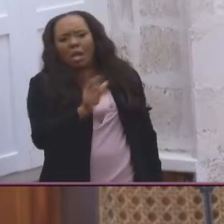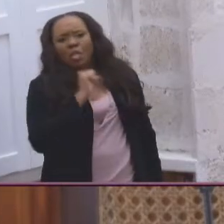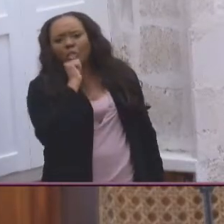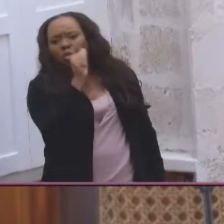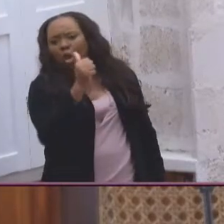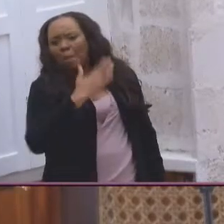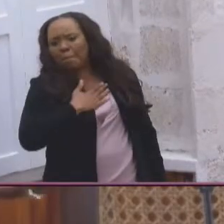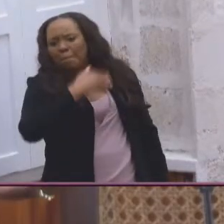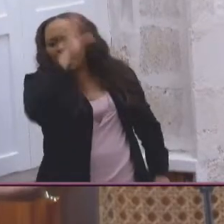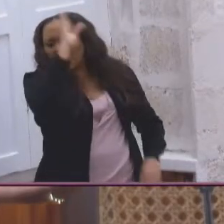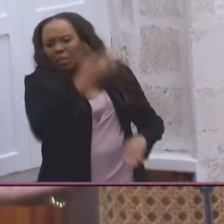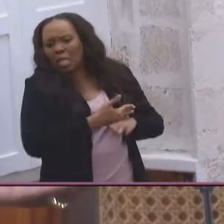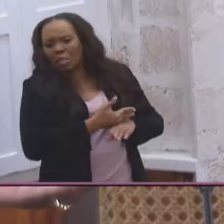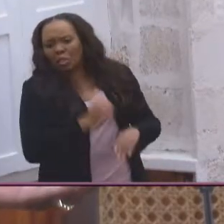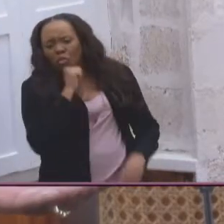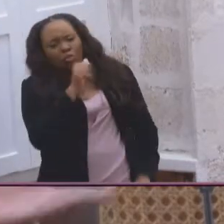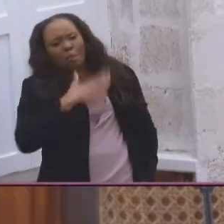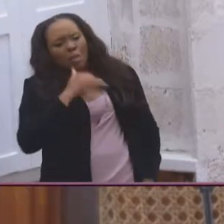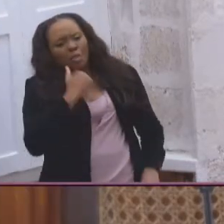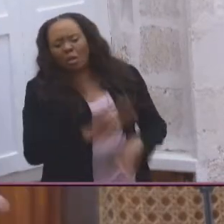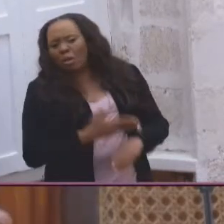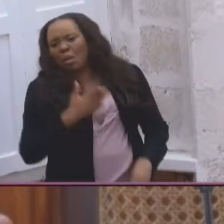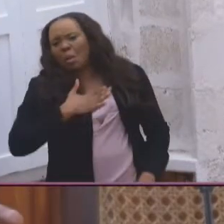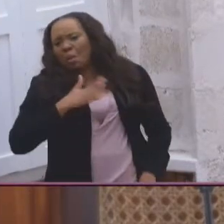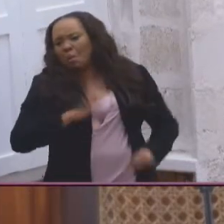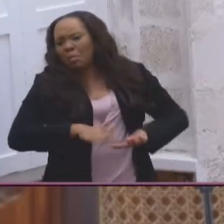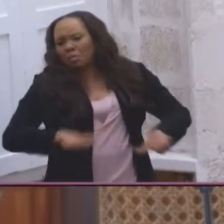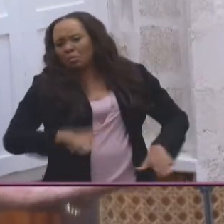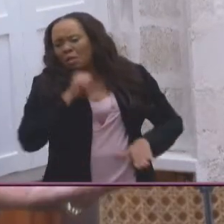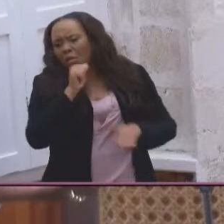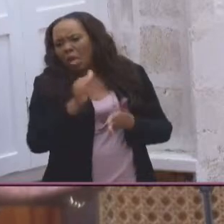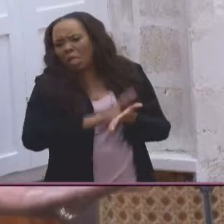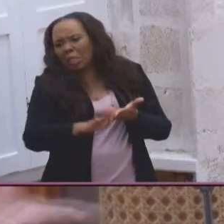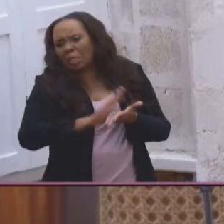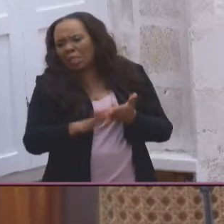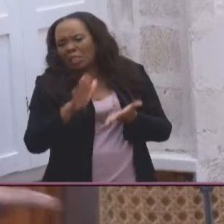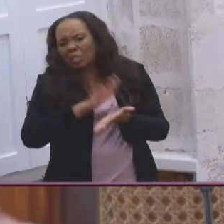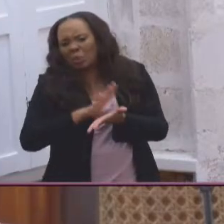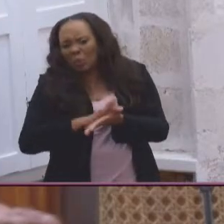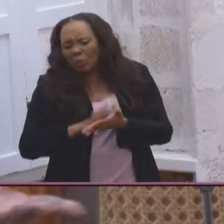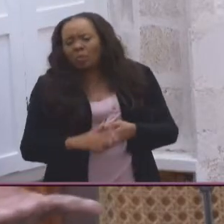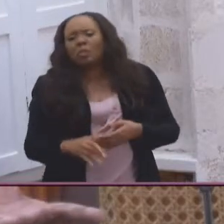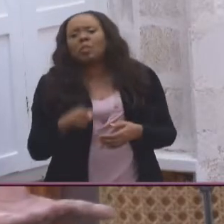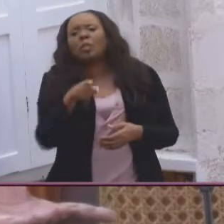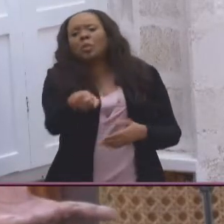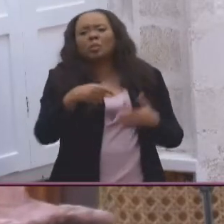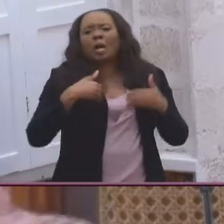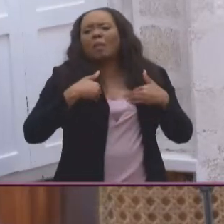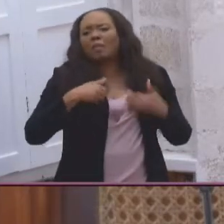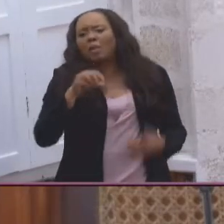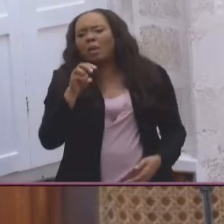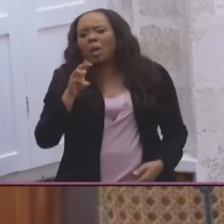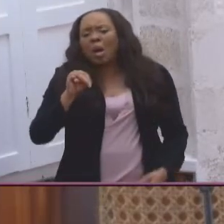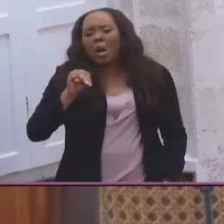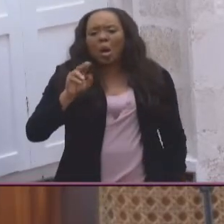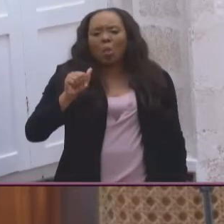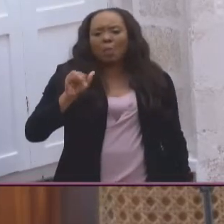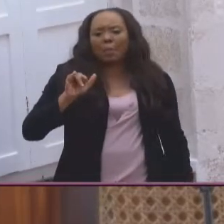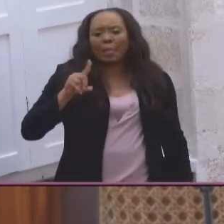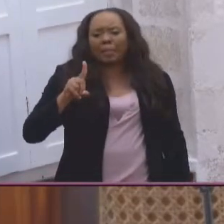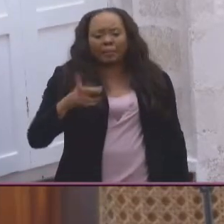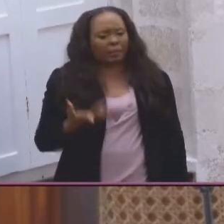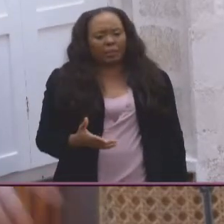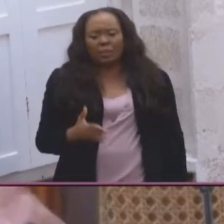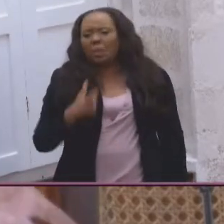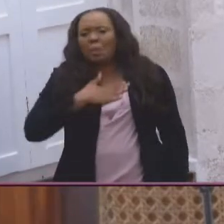you doing? My child ain't come in school to clean the place. They got maids, they got general workers. My child ain't here for that. So the children